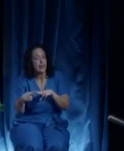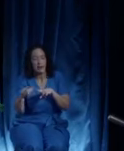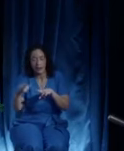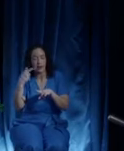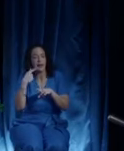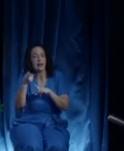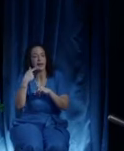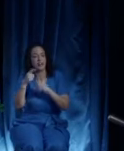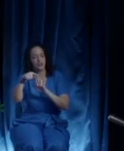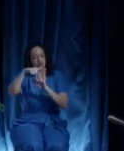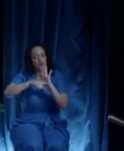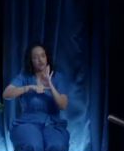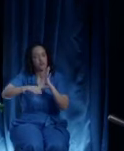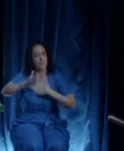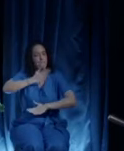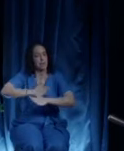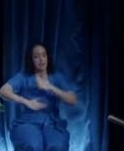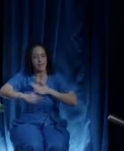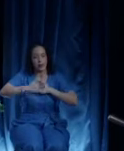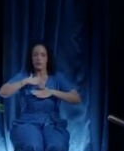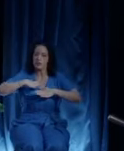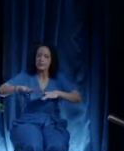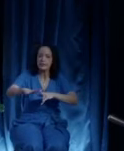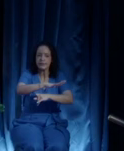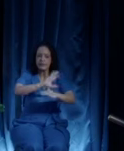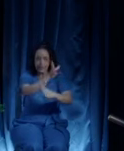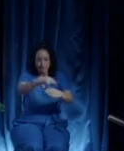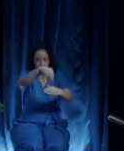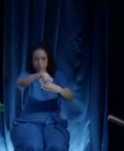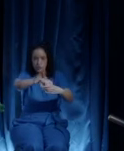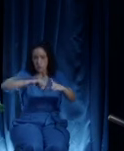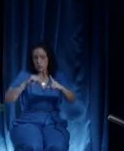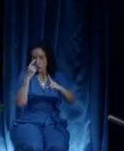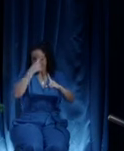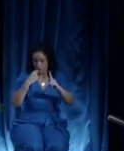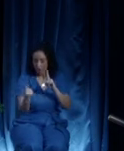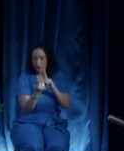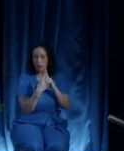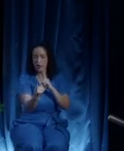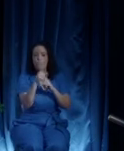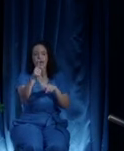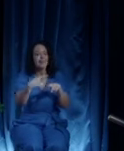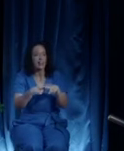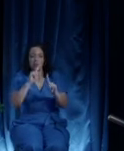court etiquette a space which they can enter, but which Englishmen can't freely enter.